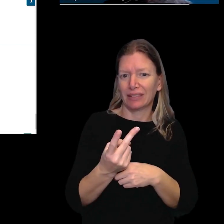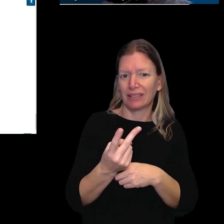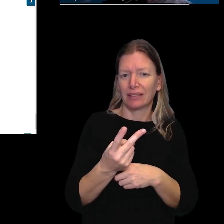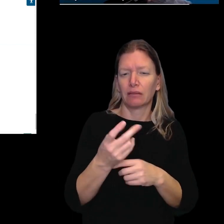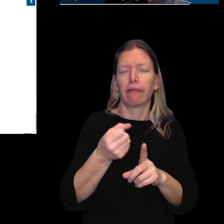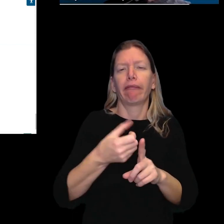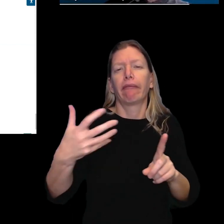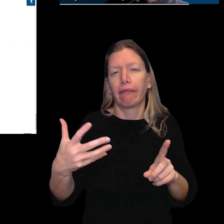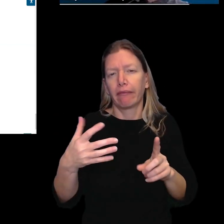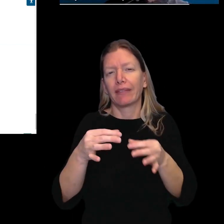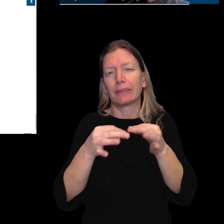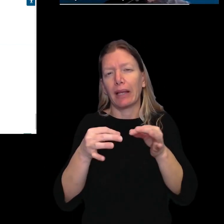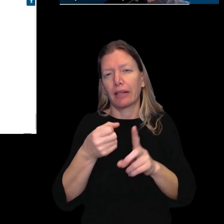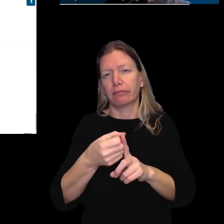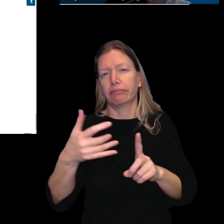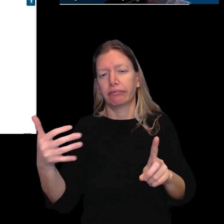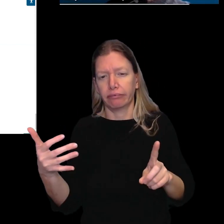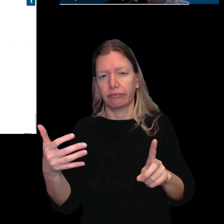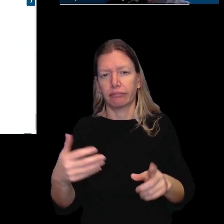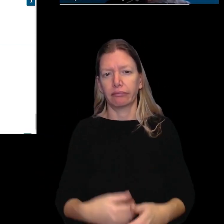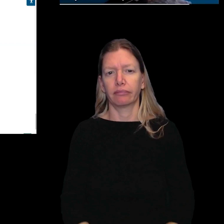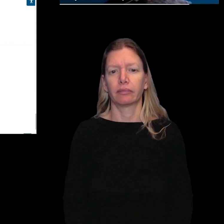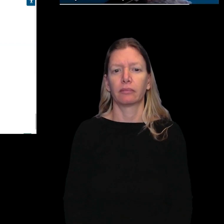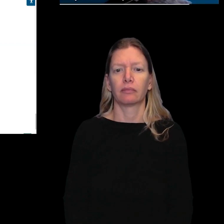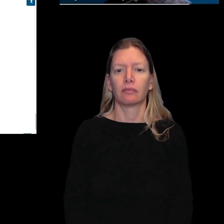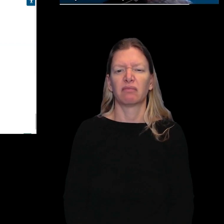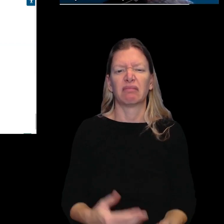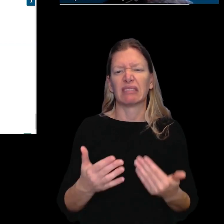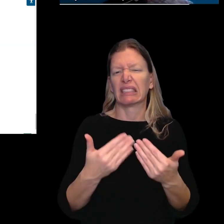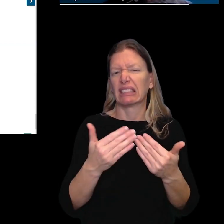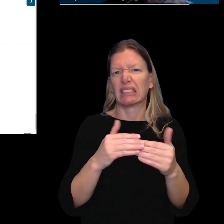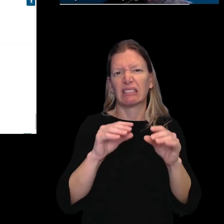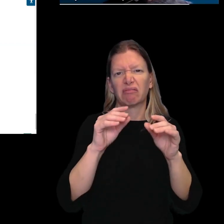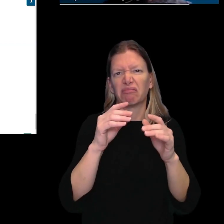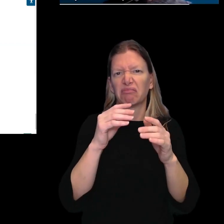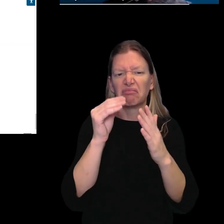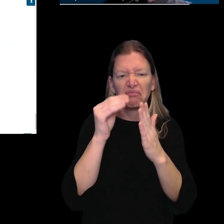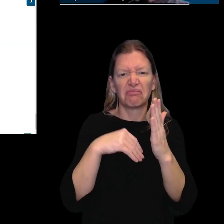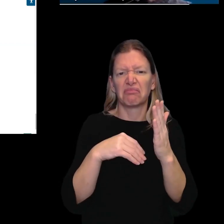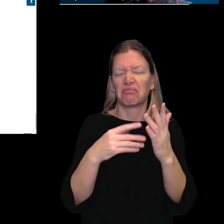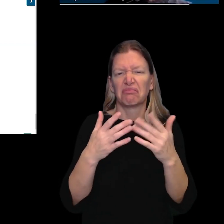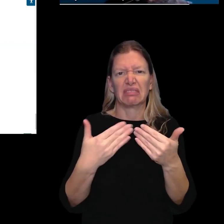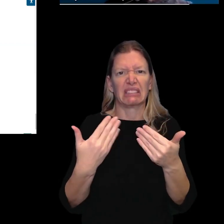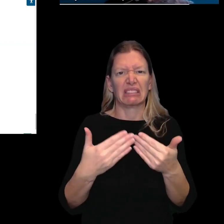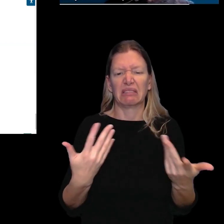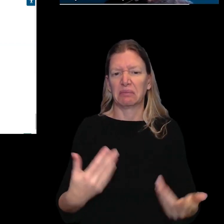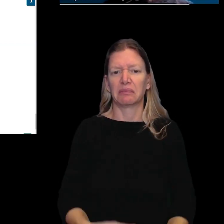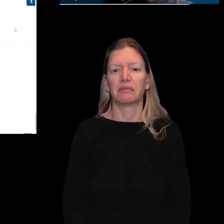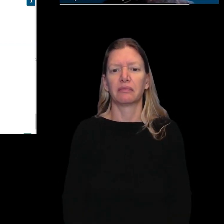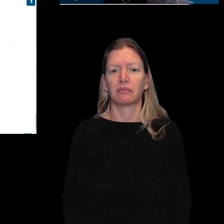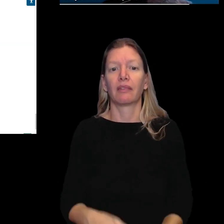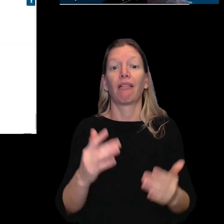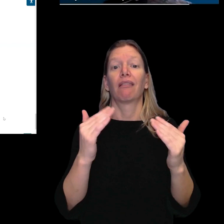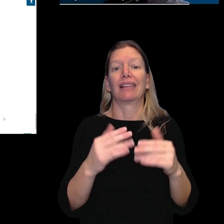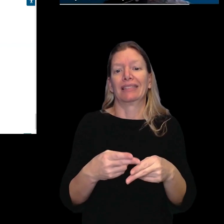problems that you see that to kind of expand on any problems that you have. It's a pretty easy to use form fillable